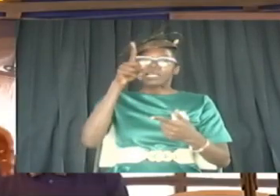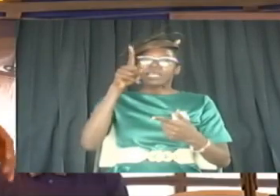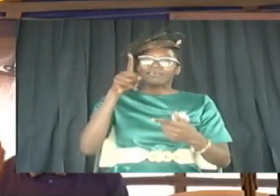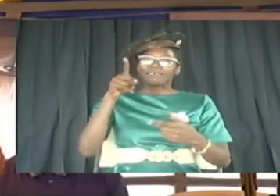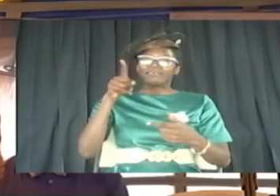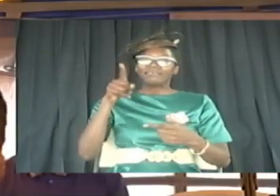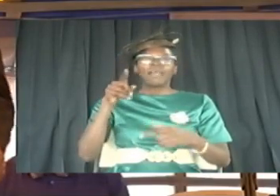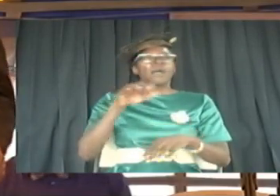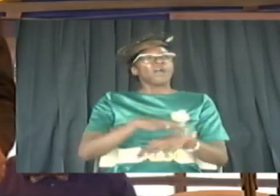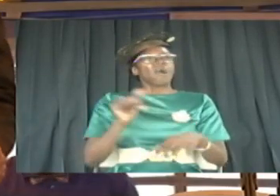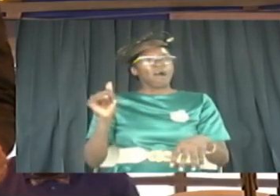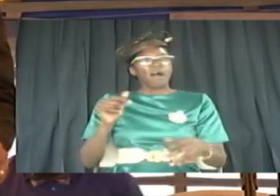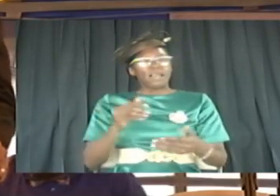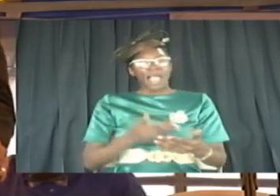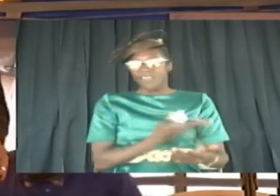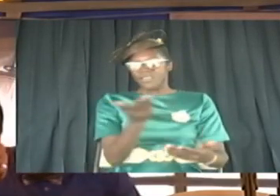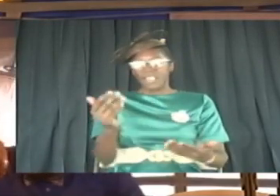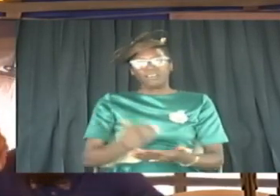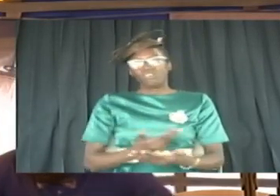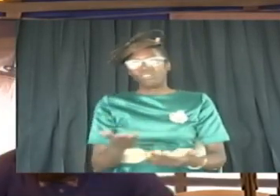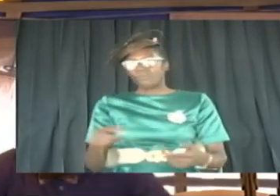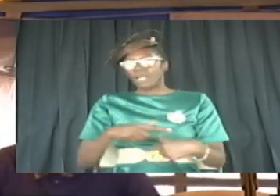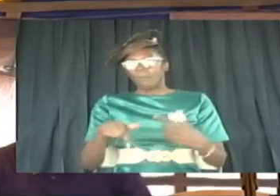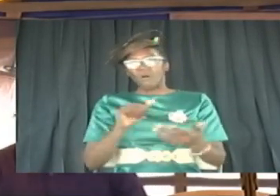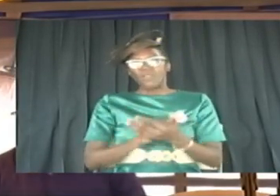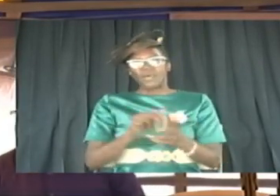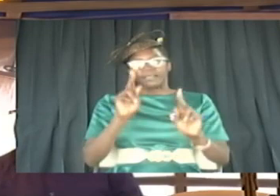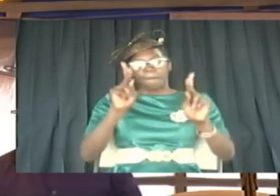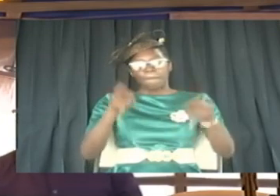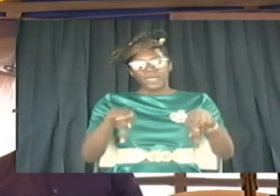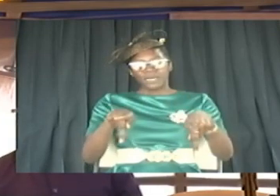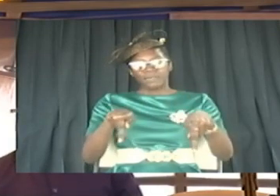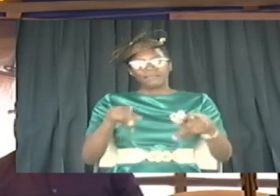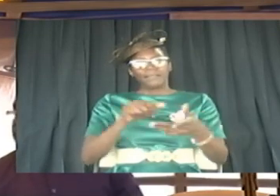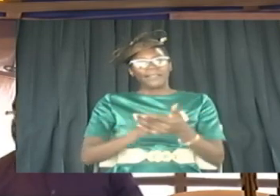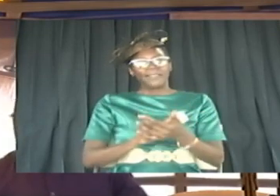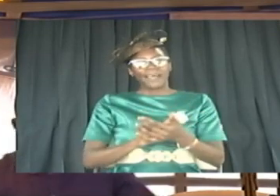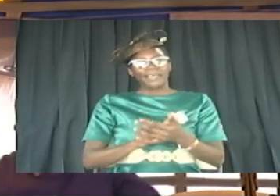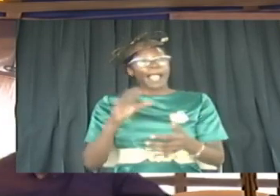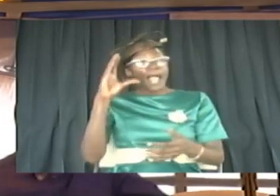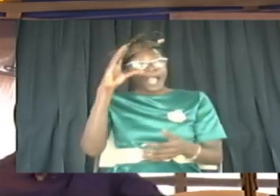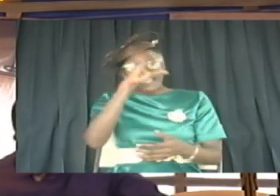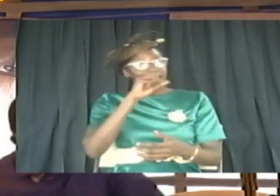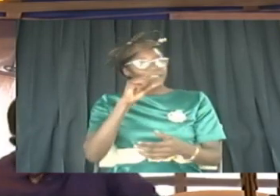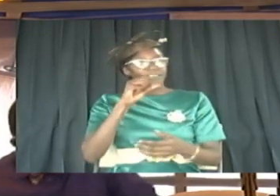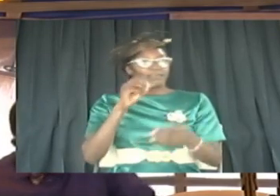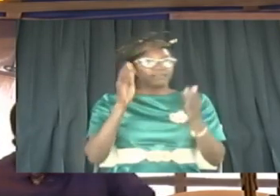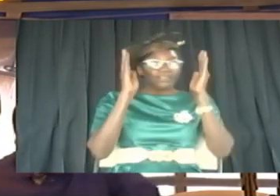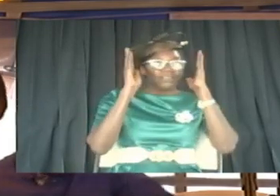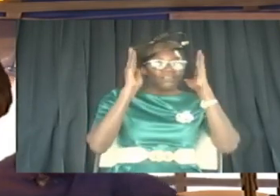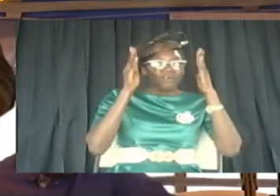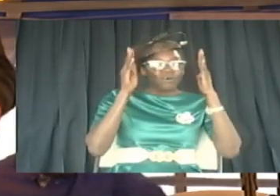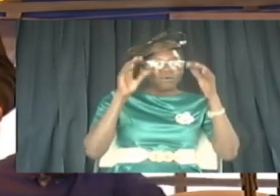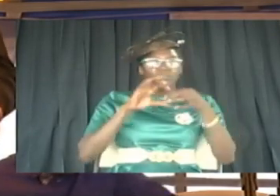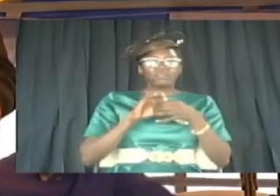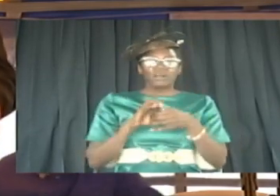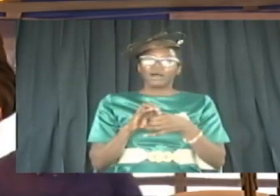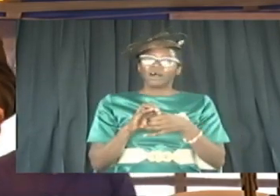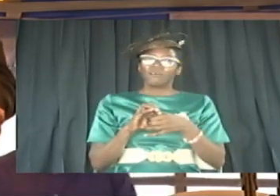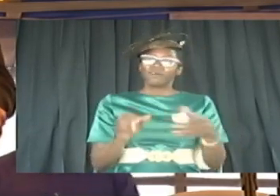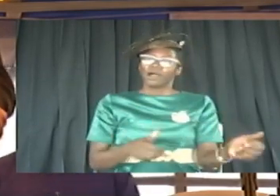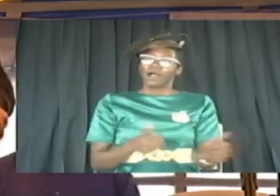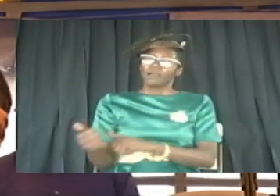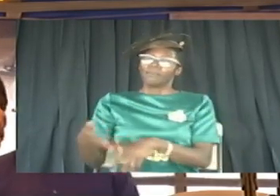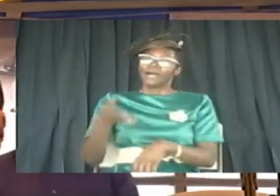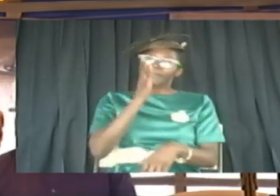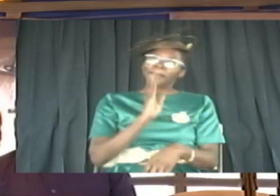there is something about that person that catches the attention of